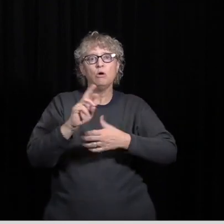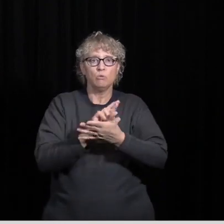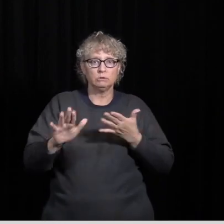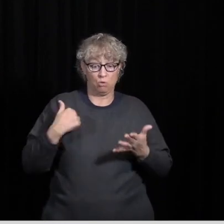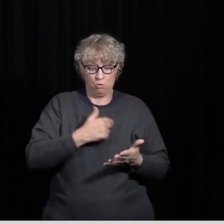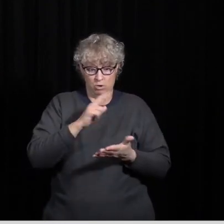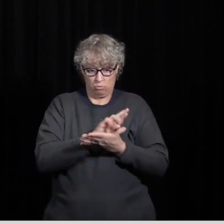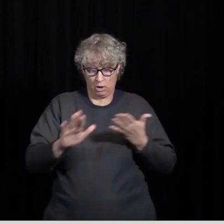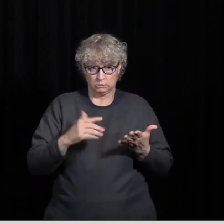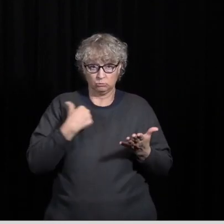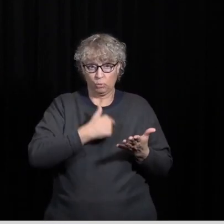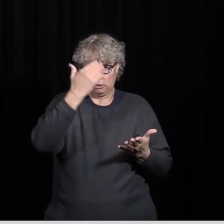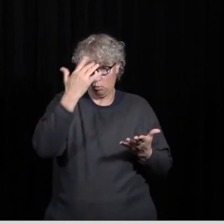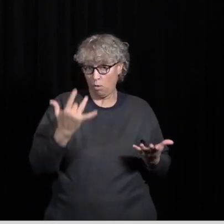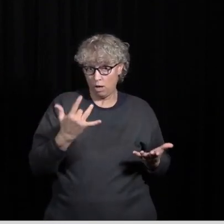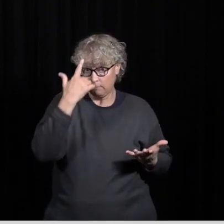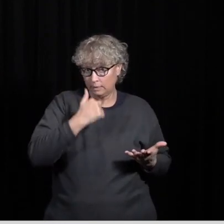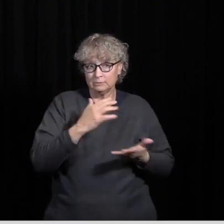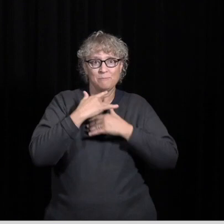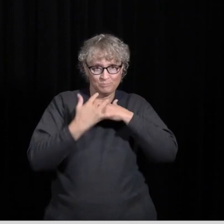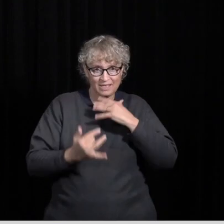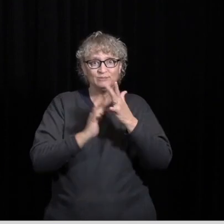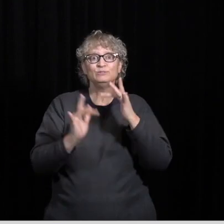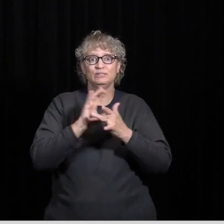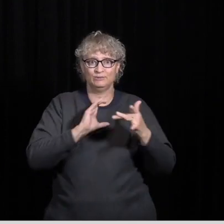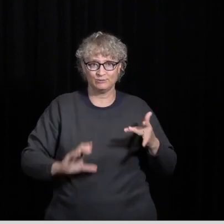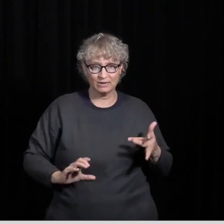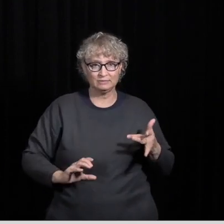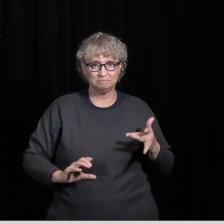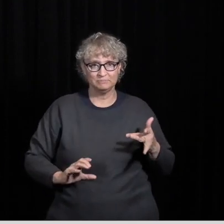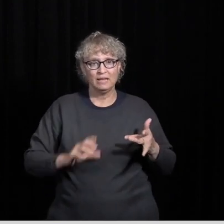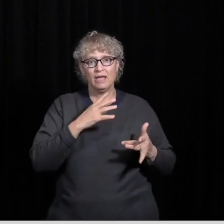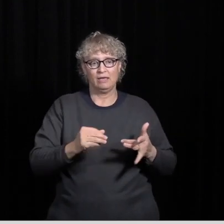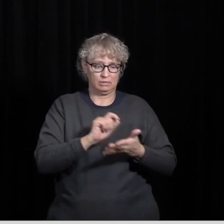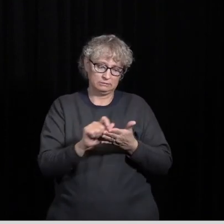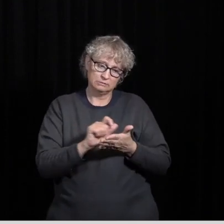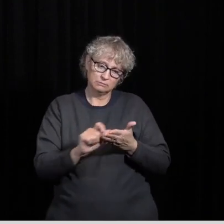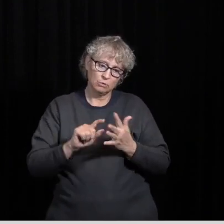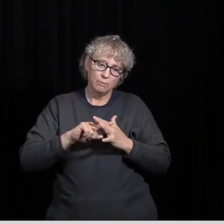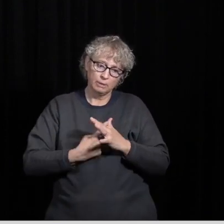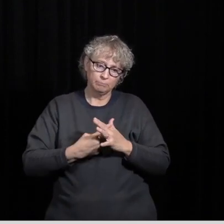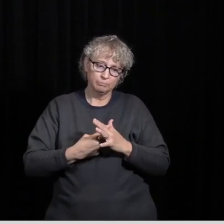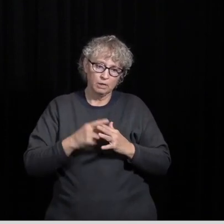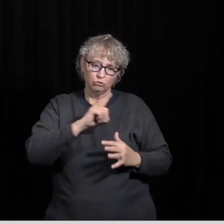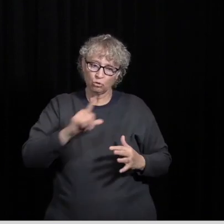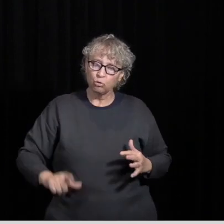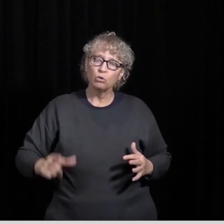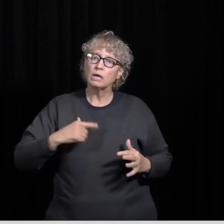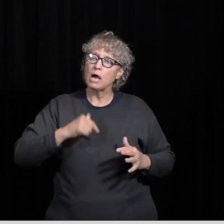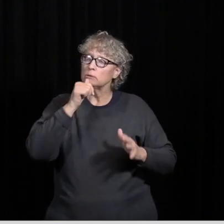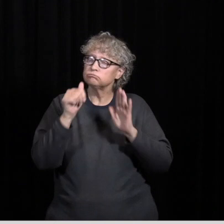righteous. We know that because of the blood of Jesus Christ, right? So here's the text. It's going to begin, in the Lord I take